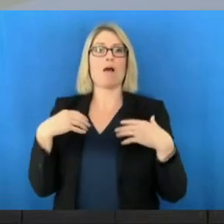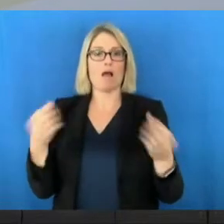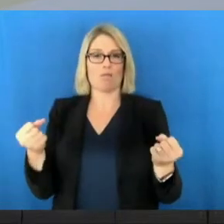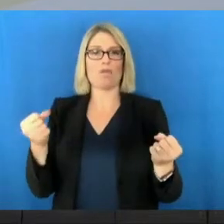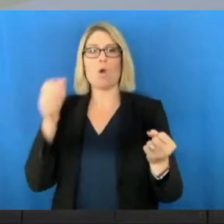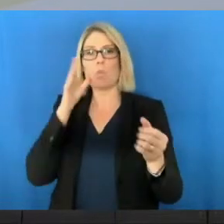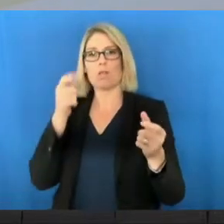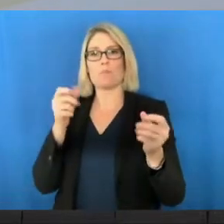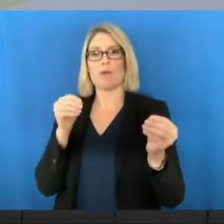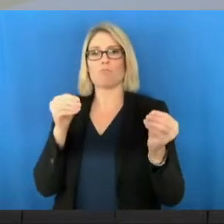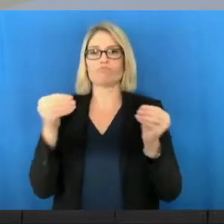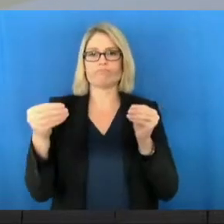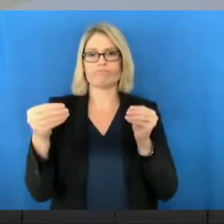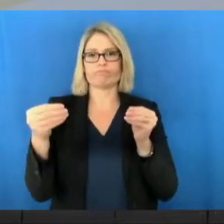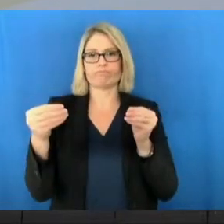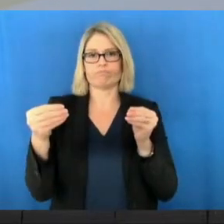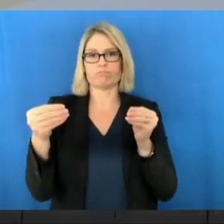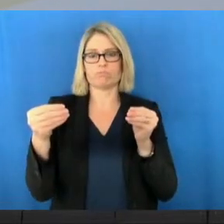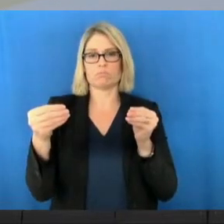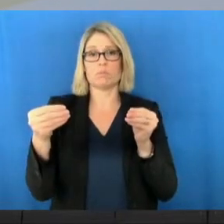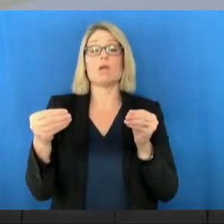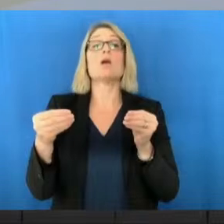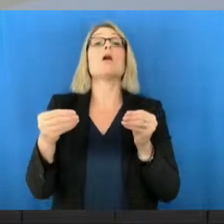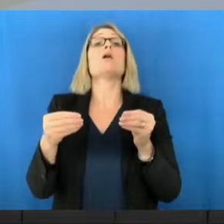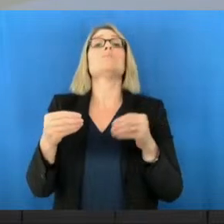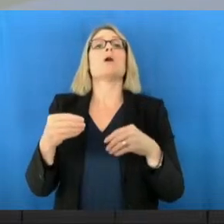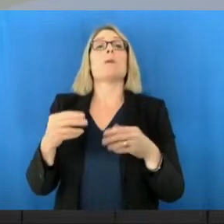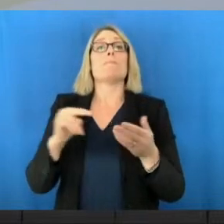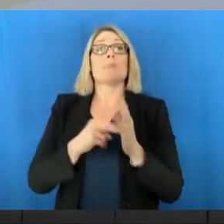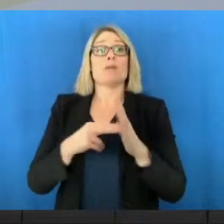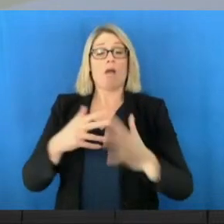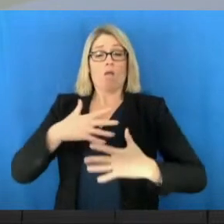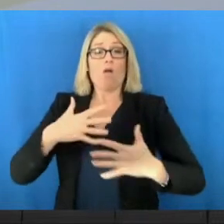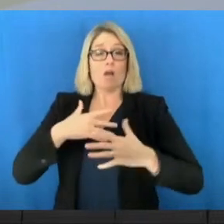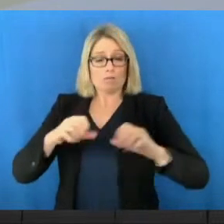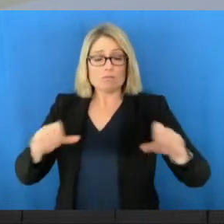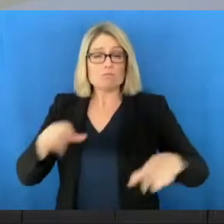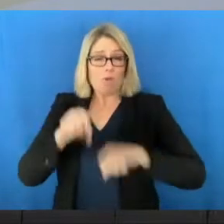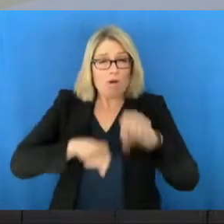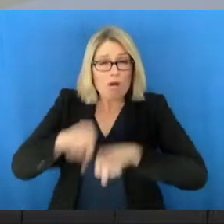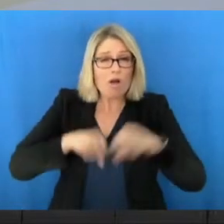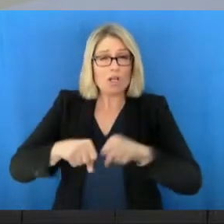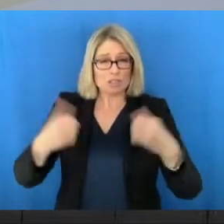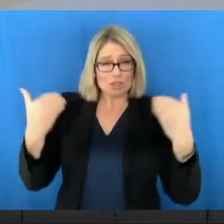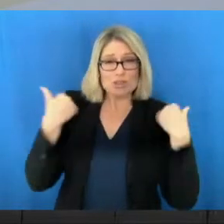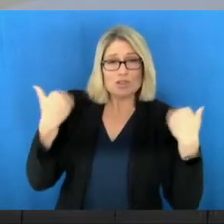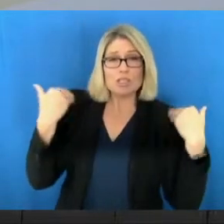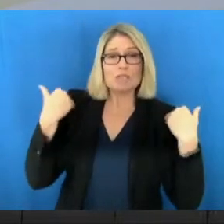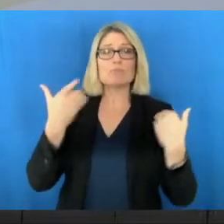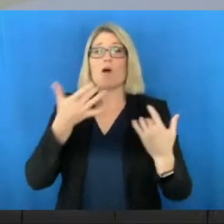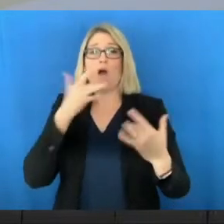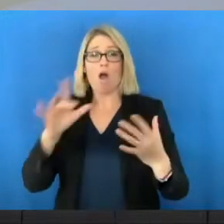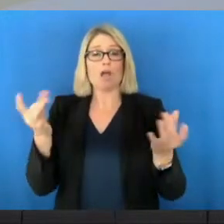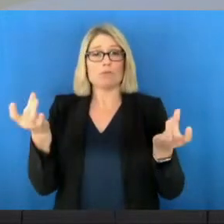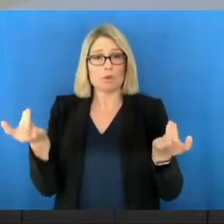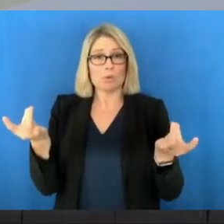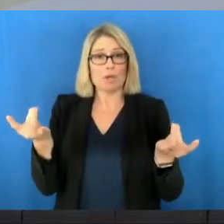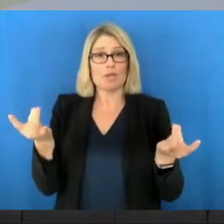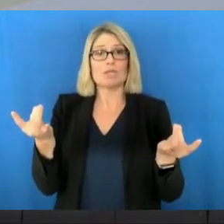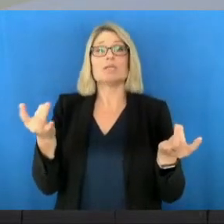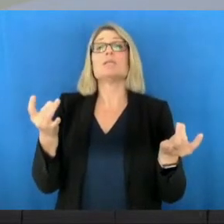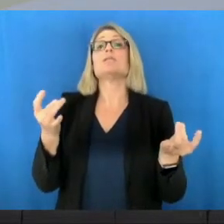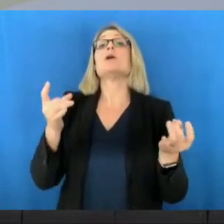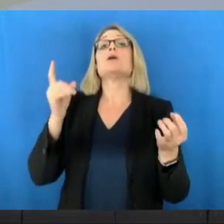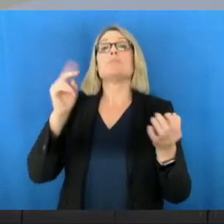eased. High-intensity activities in gyms and fitness facilities such as spin, hot yoga, and boot camps will be required